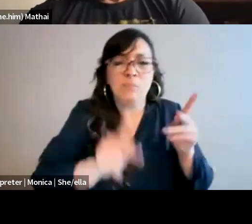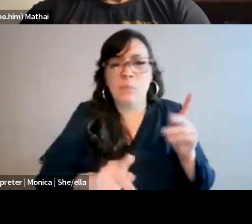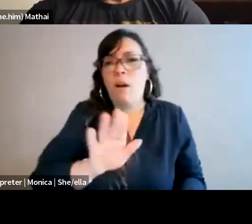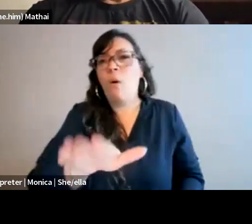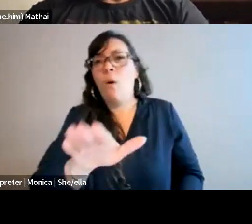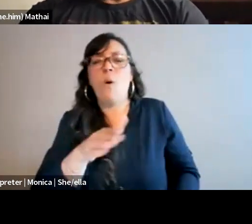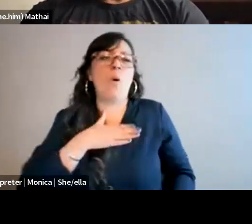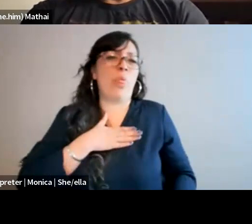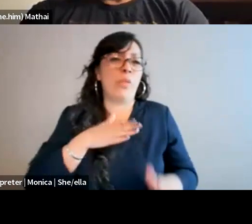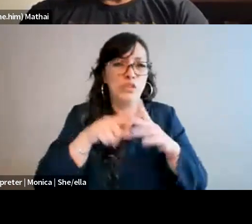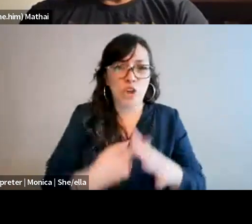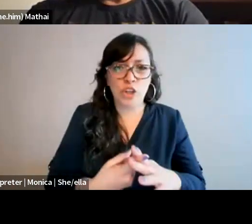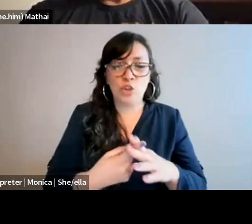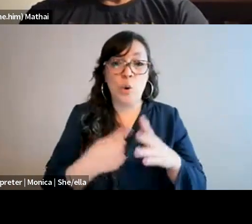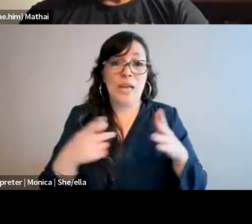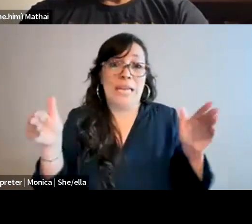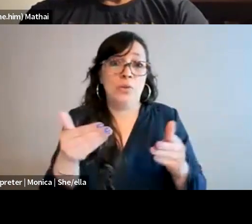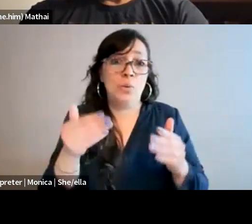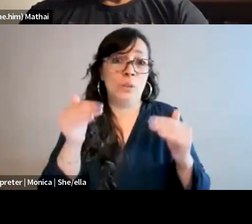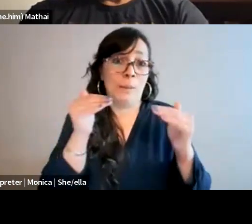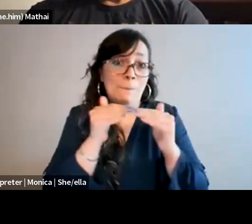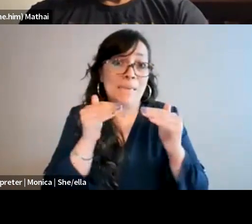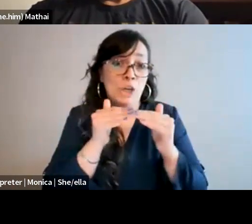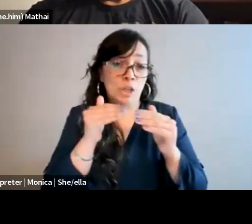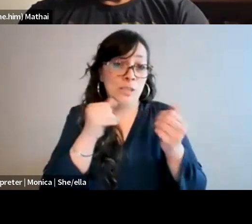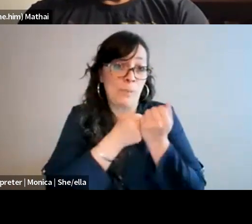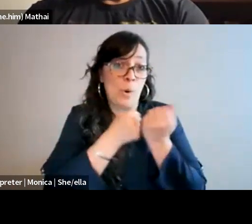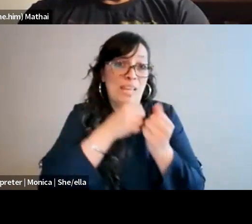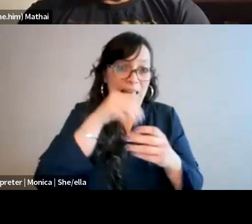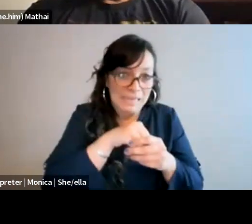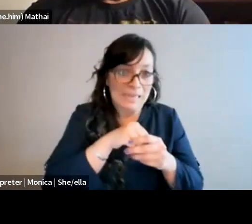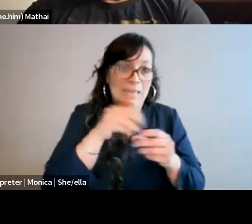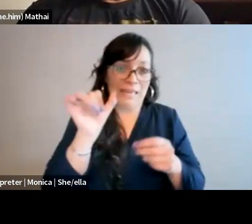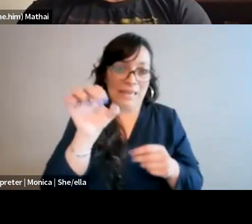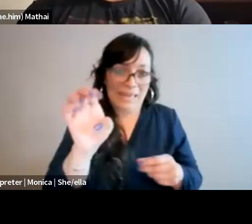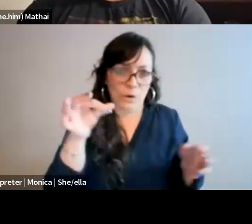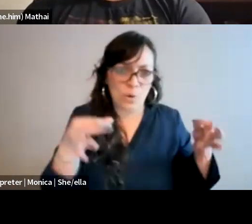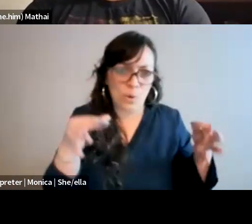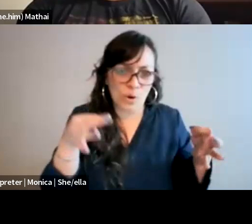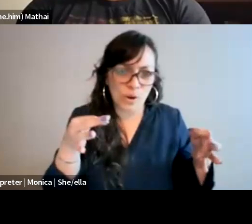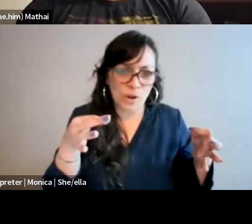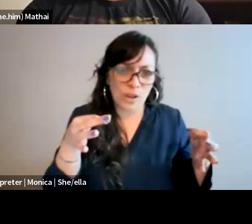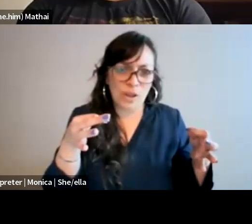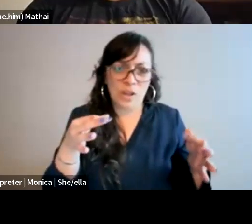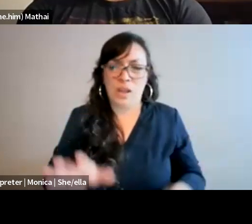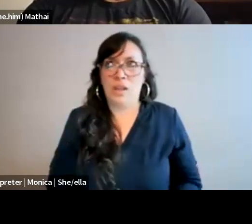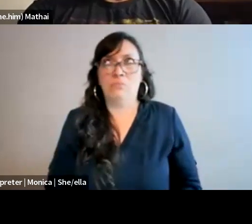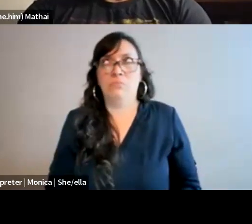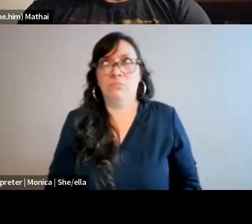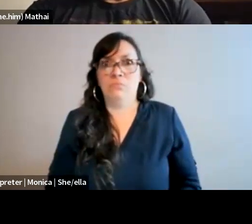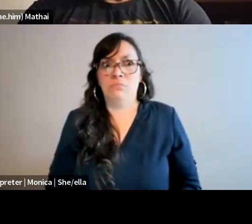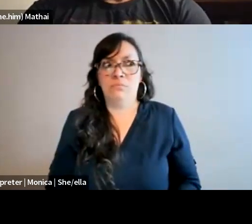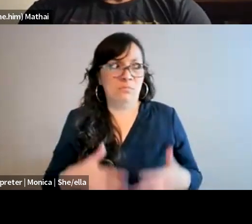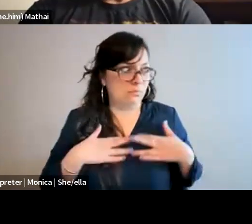have, they're starting to introduce peer support into care court, God help us, which is a horrible co-opting because being peer,